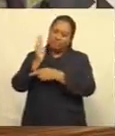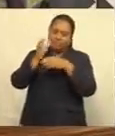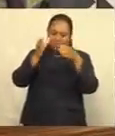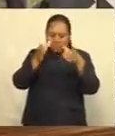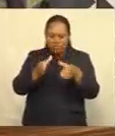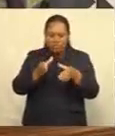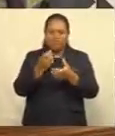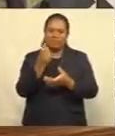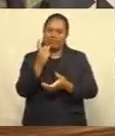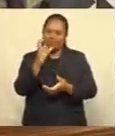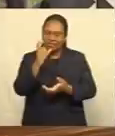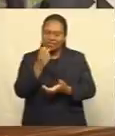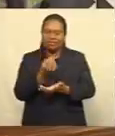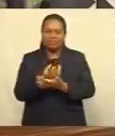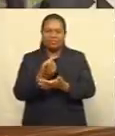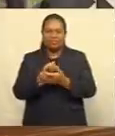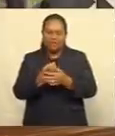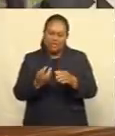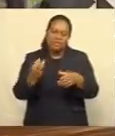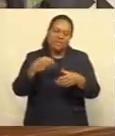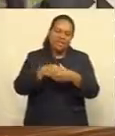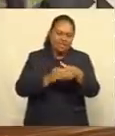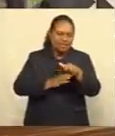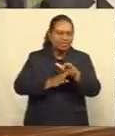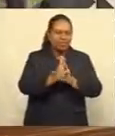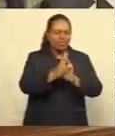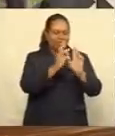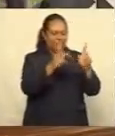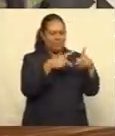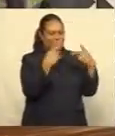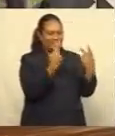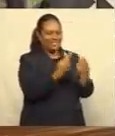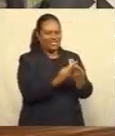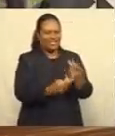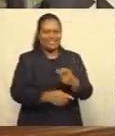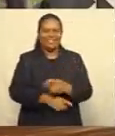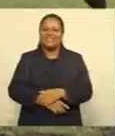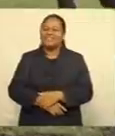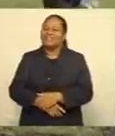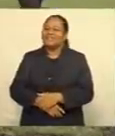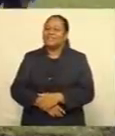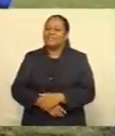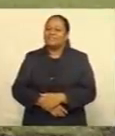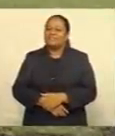it continues its development programs in the province. Eleanor Turangeviu has more.